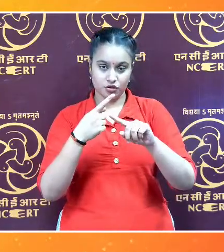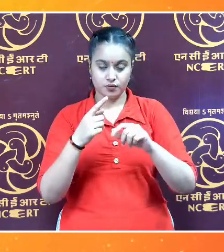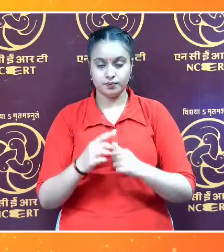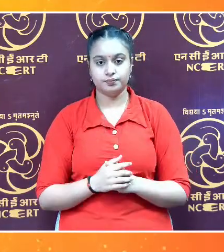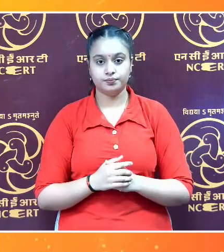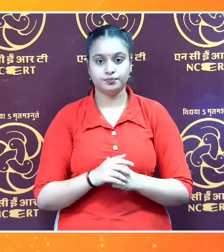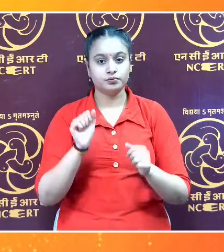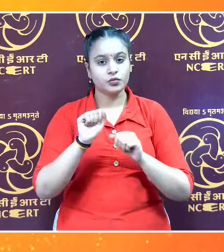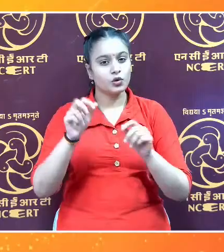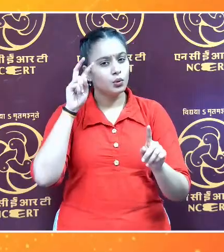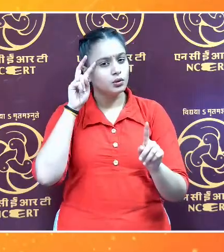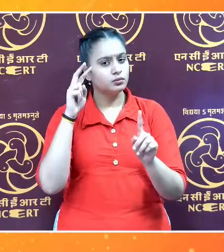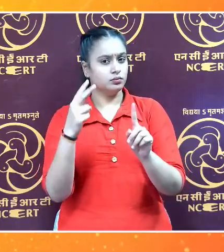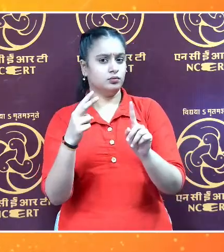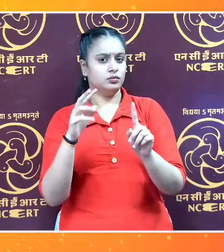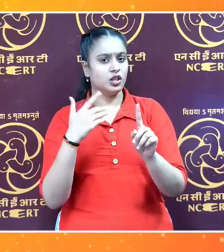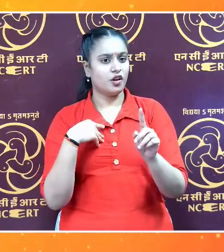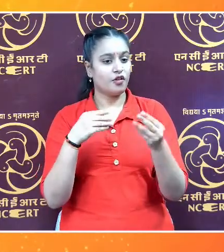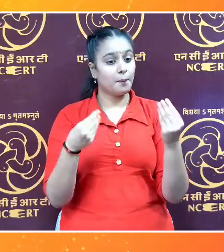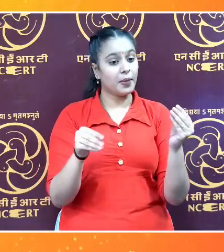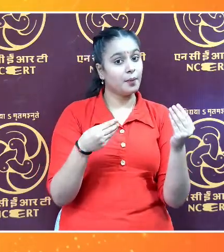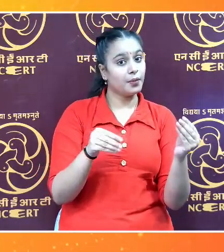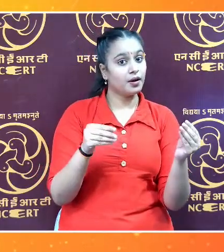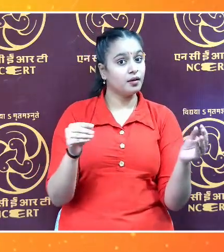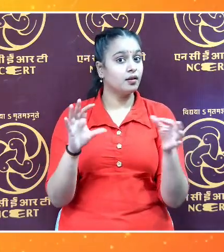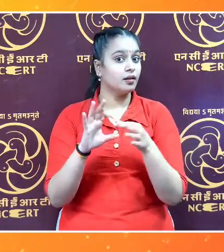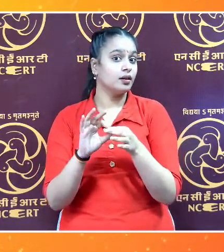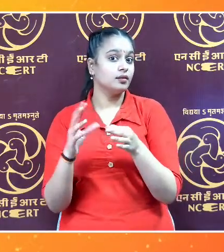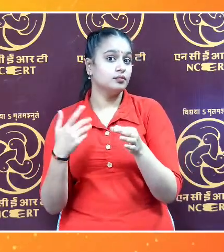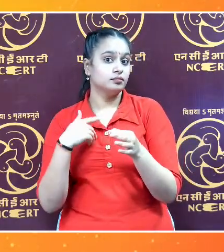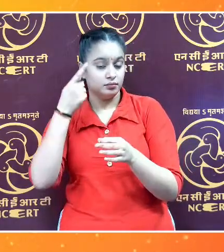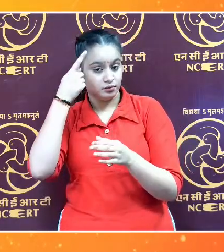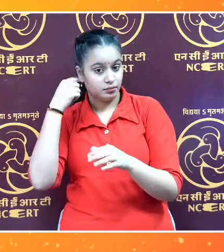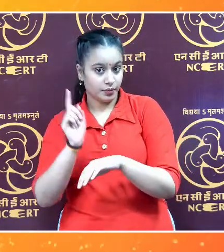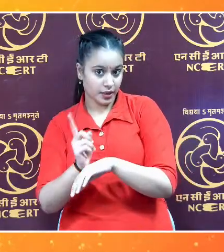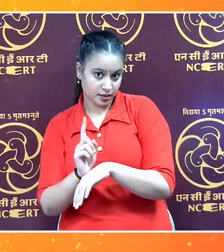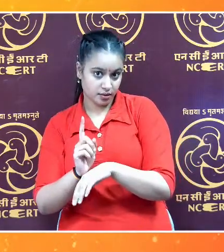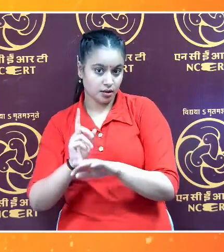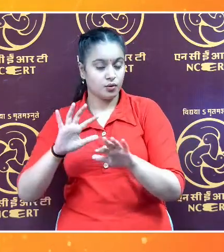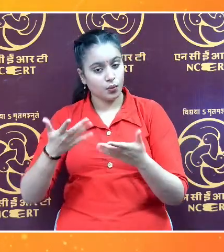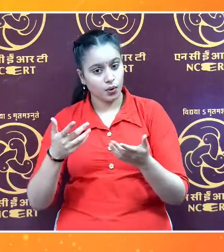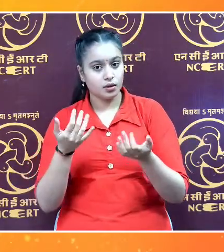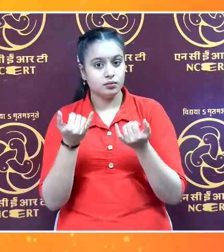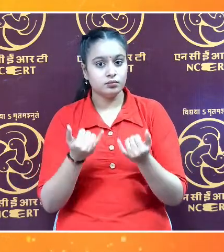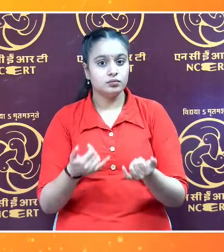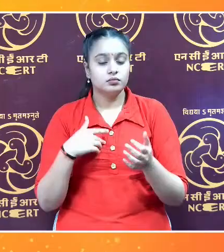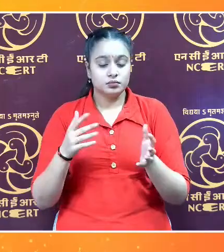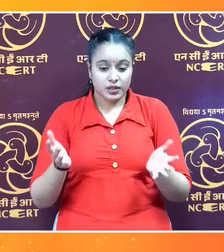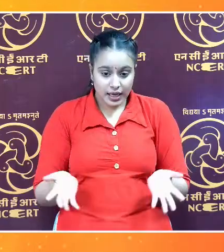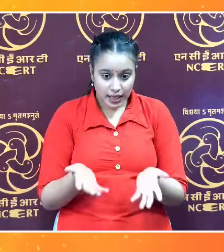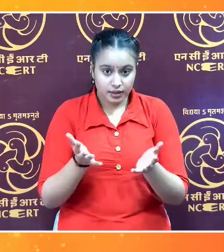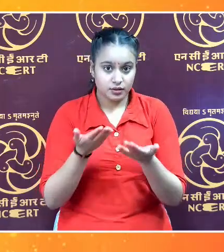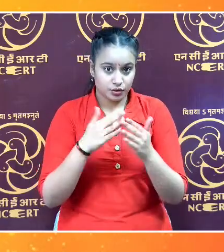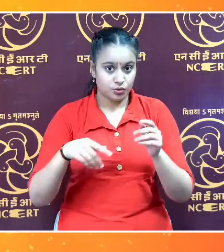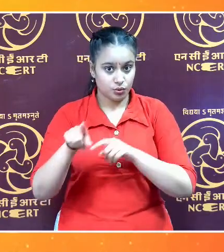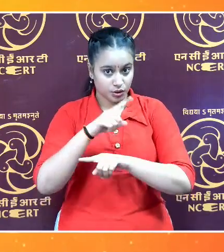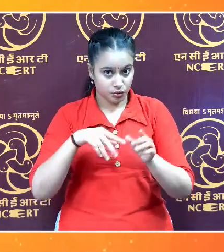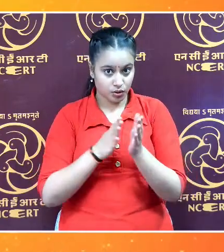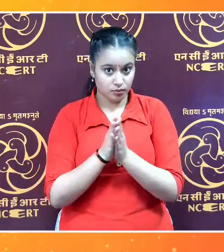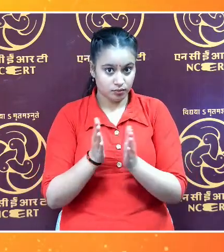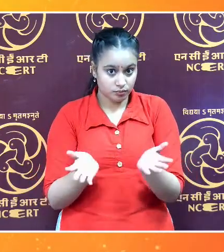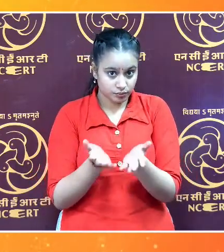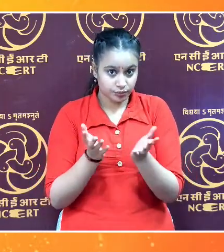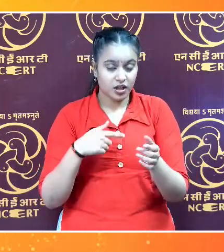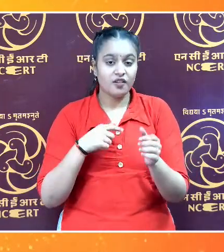be your perception of putting paper with something like pencil. Okay. And here I would encourage our learners, they can have this kind